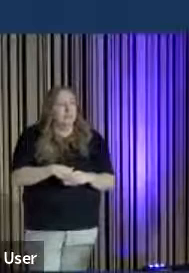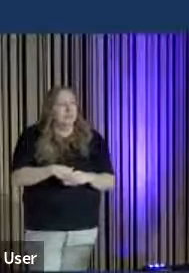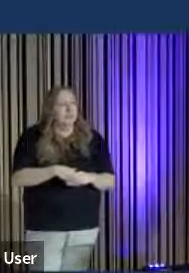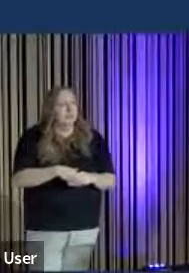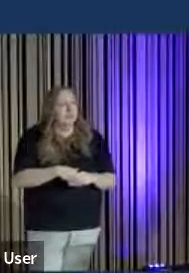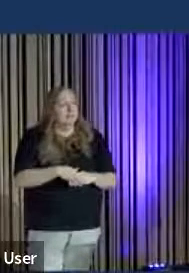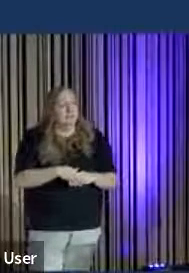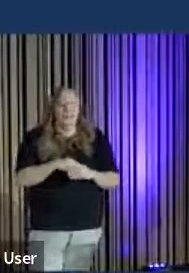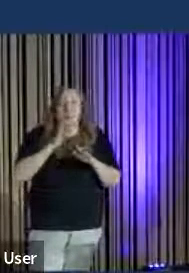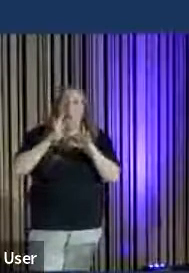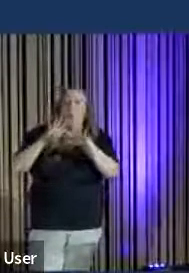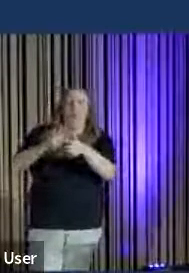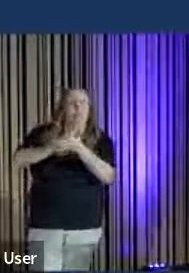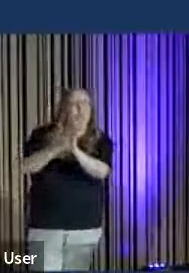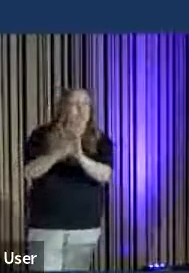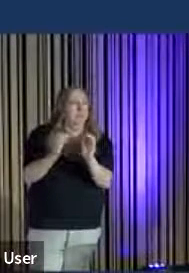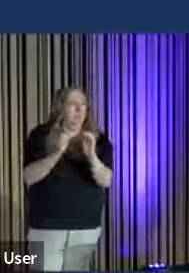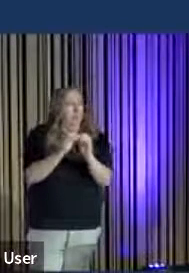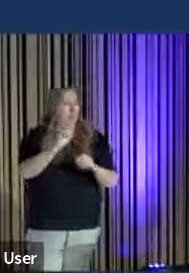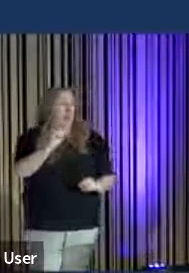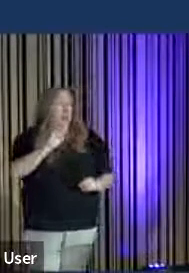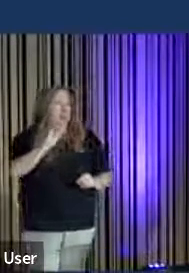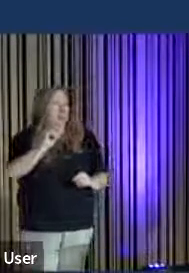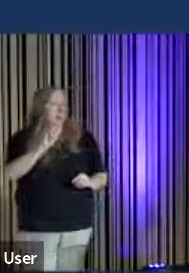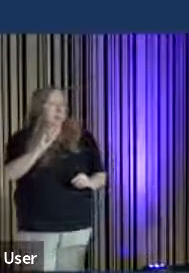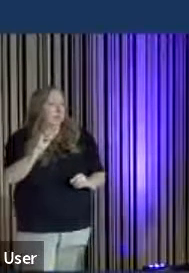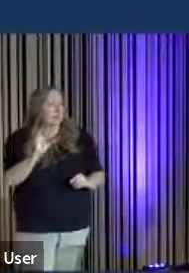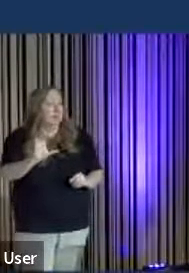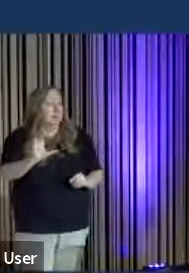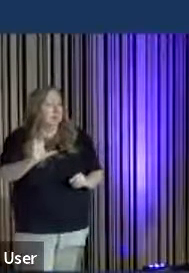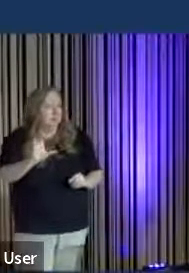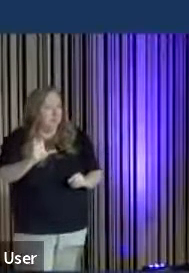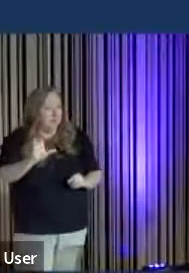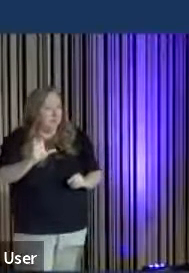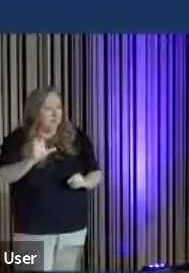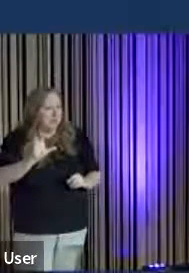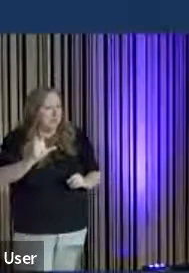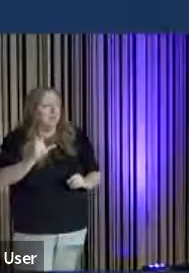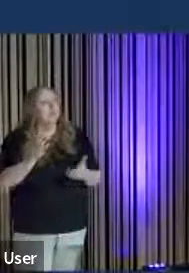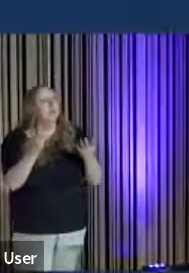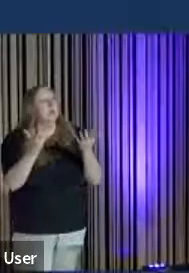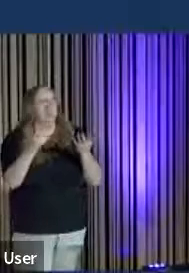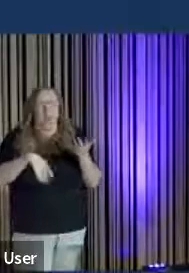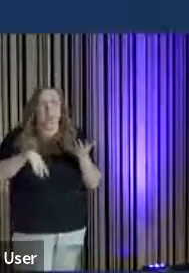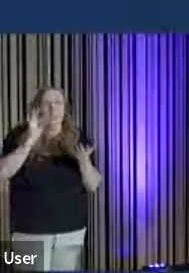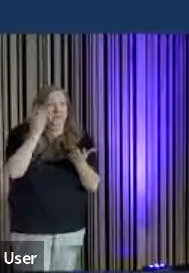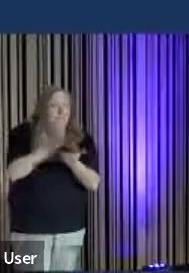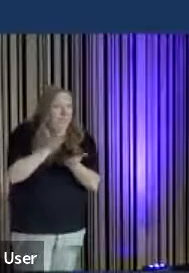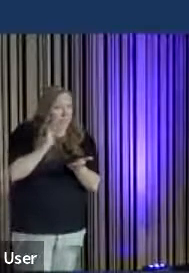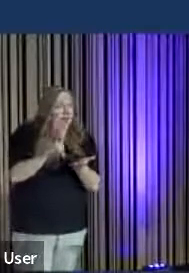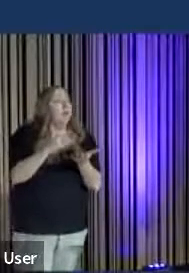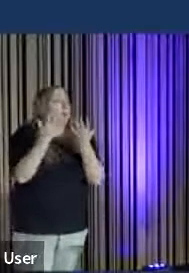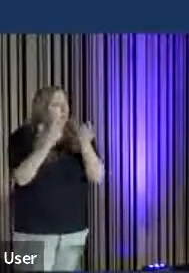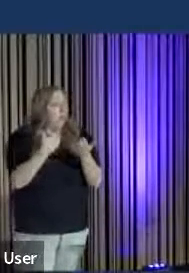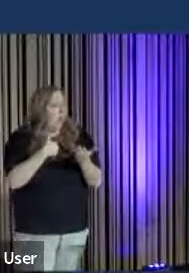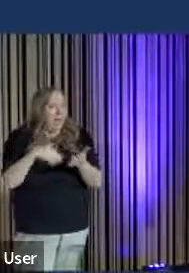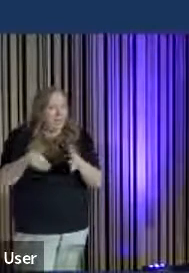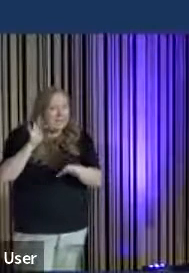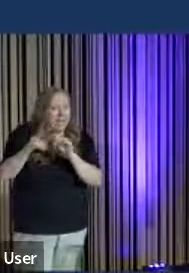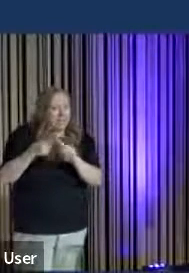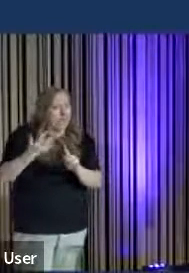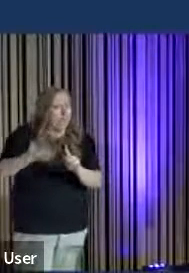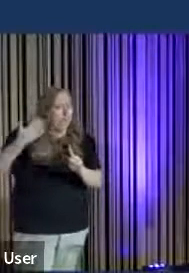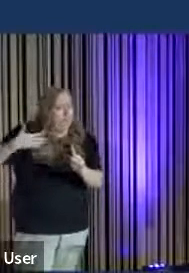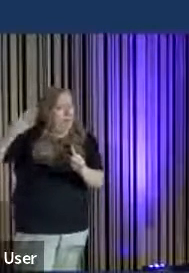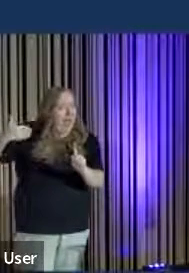ocean acidification, ideally, what we would like to have is samples from the past, right? Ocean samples from